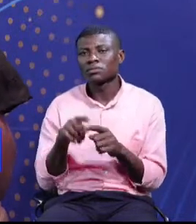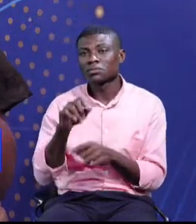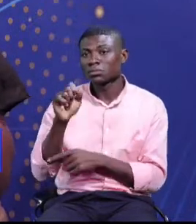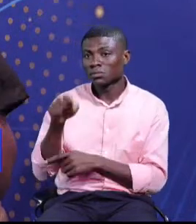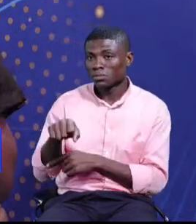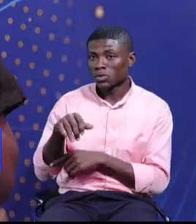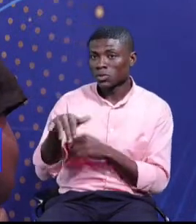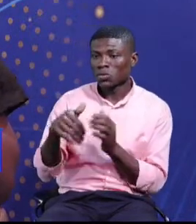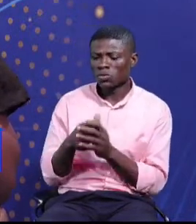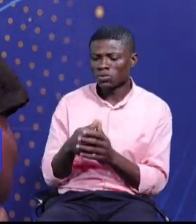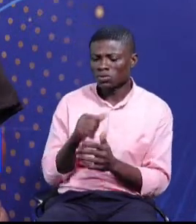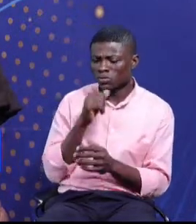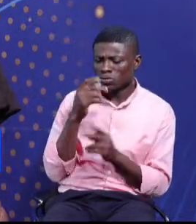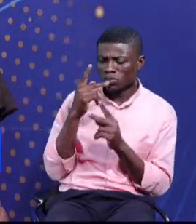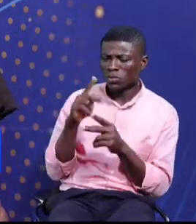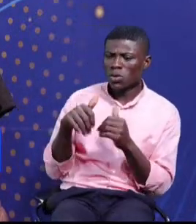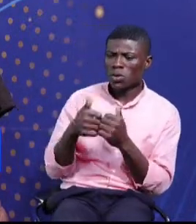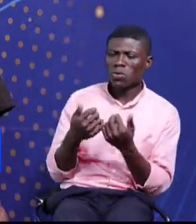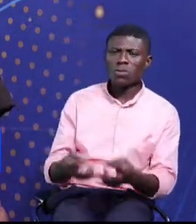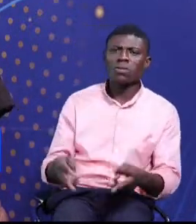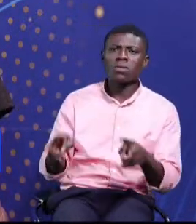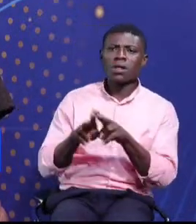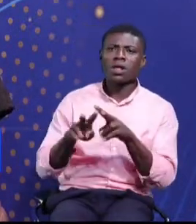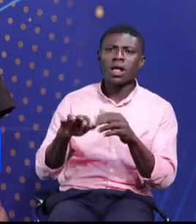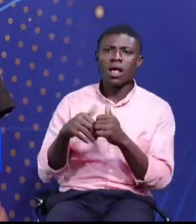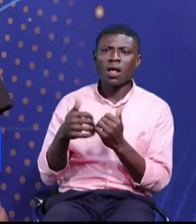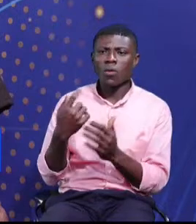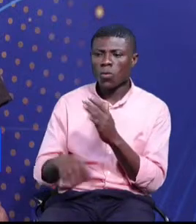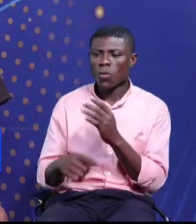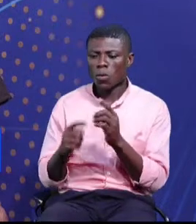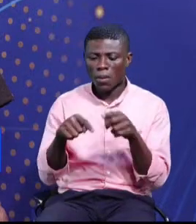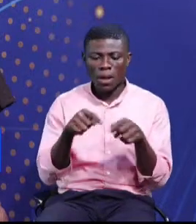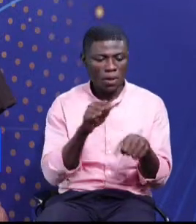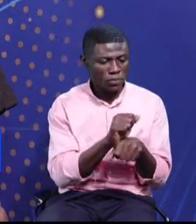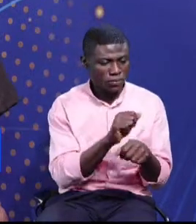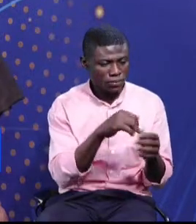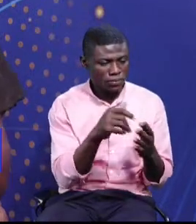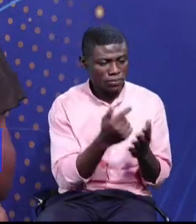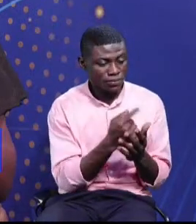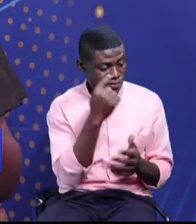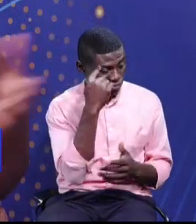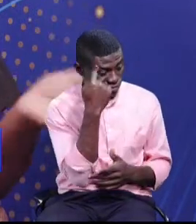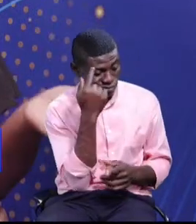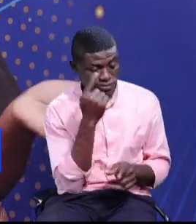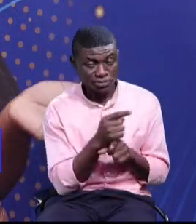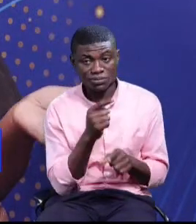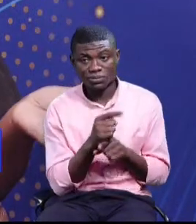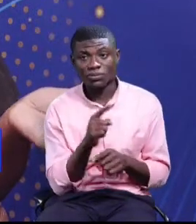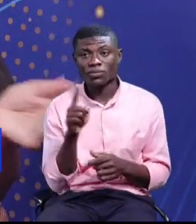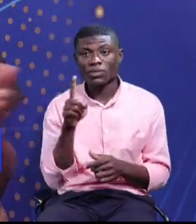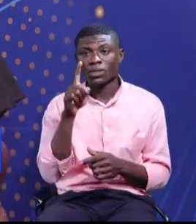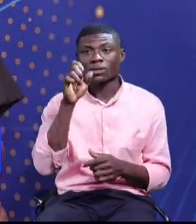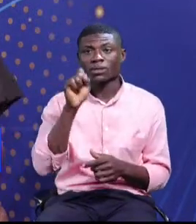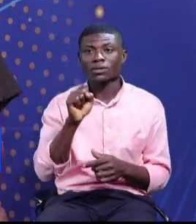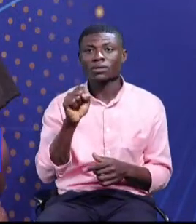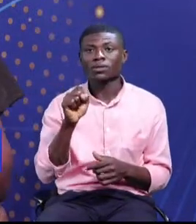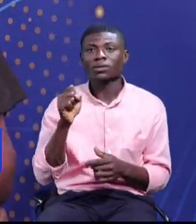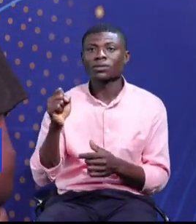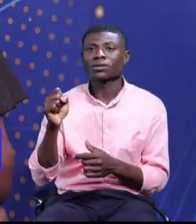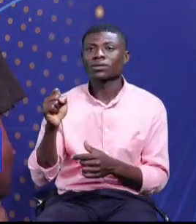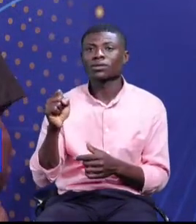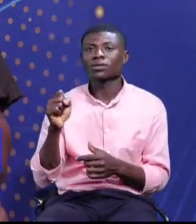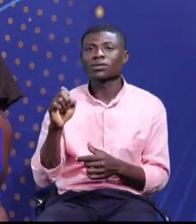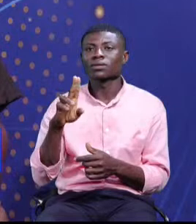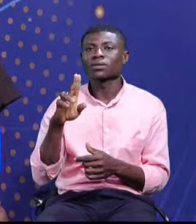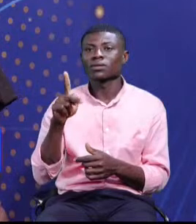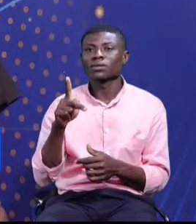they underestimate the value of what they're coming to do in Ghana. They might think, oh, £100,000, that's a lot of money. In